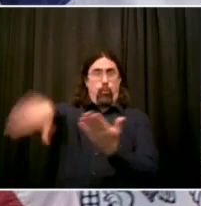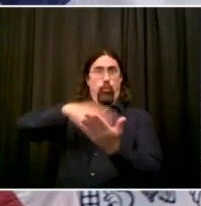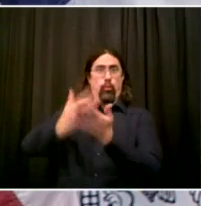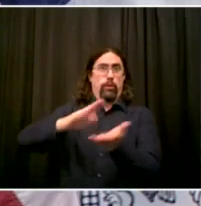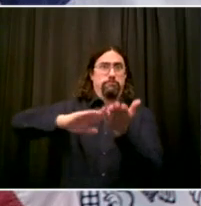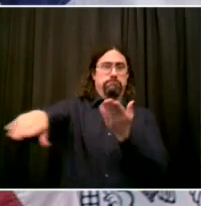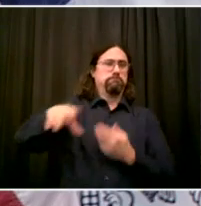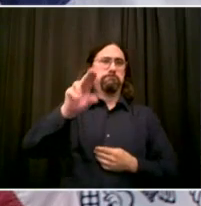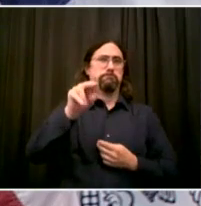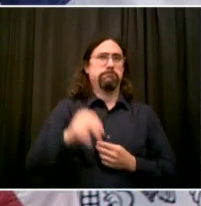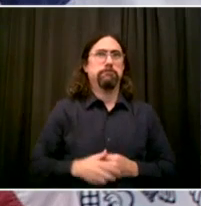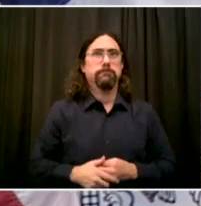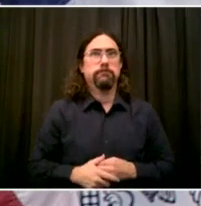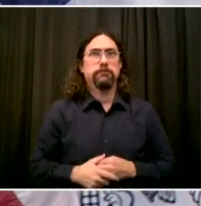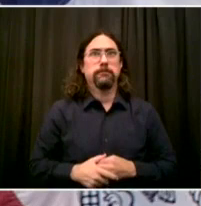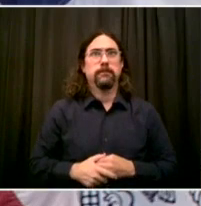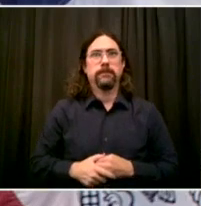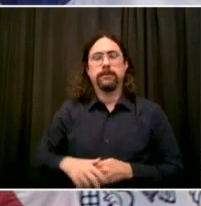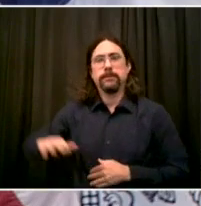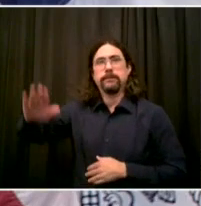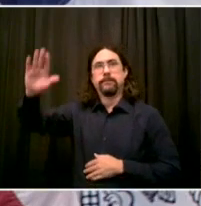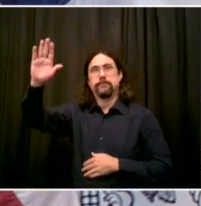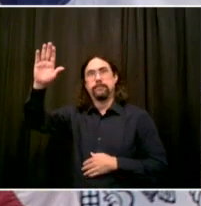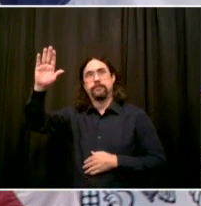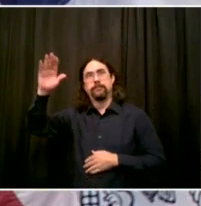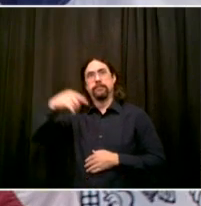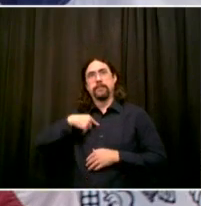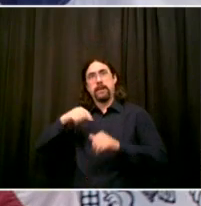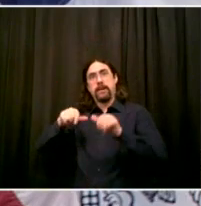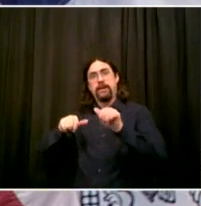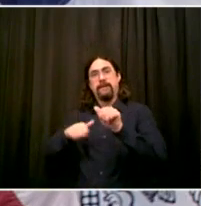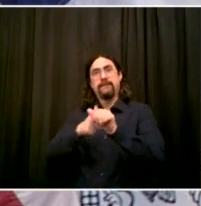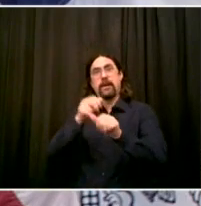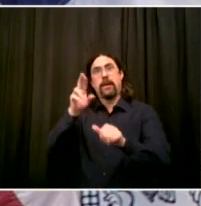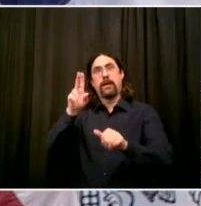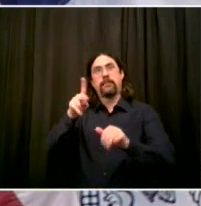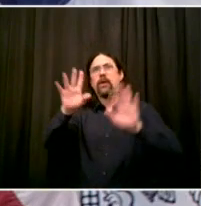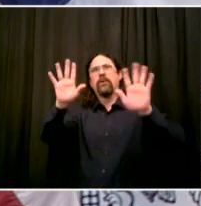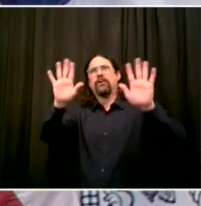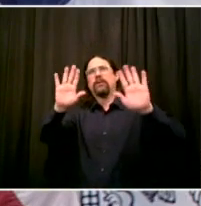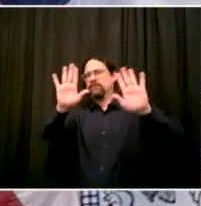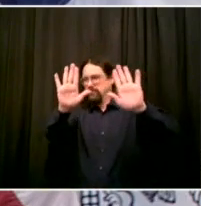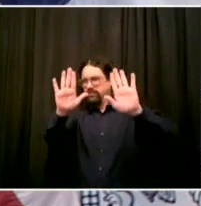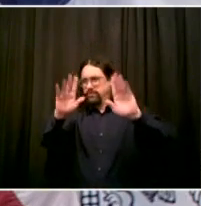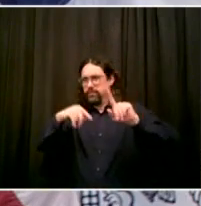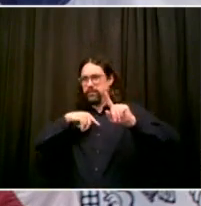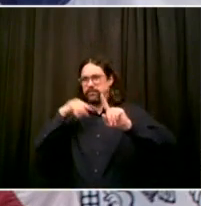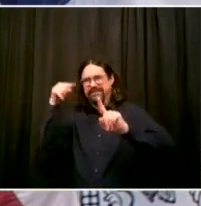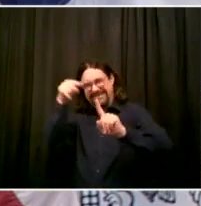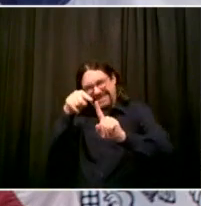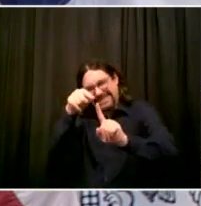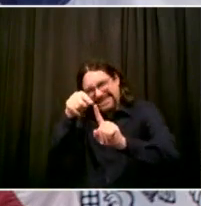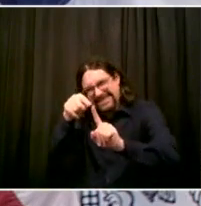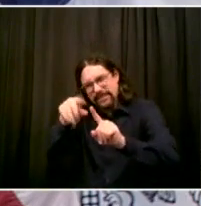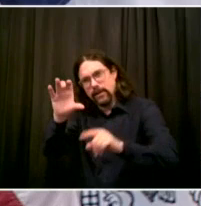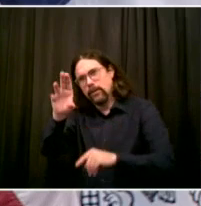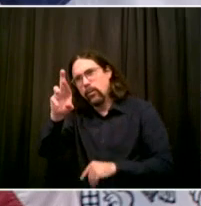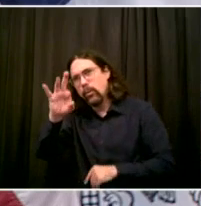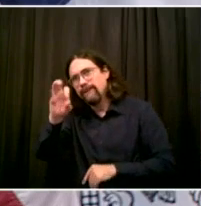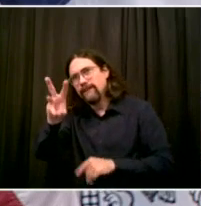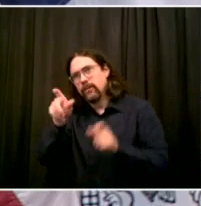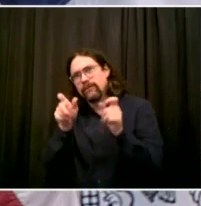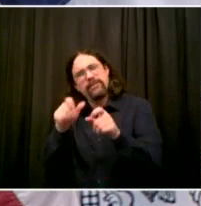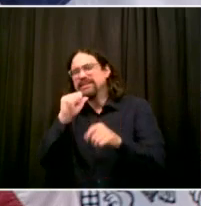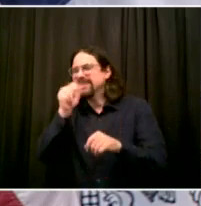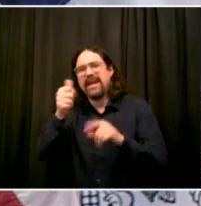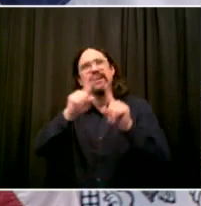or 9:30. They were arrested and charged with specifically violating your curfew. Should those cases? I respect you